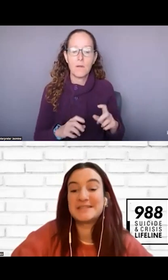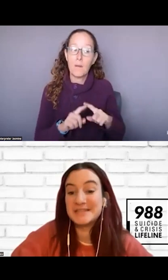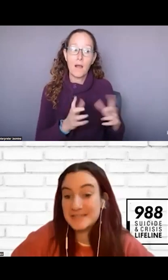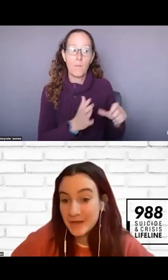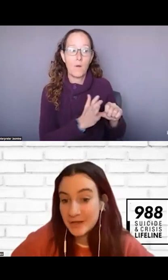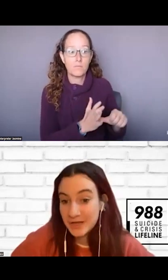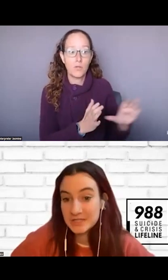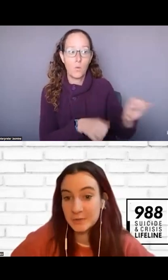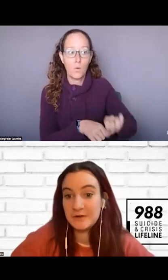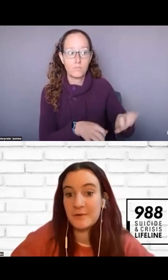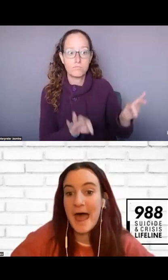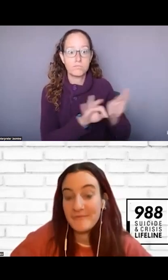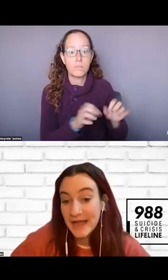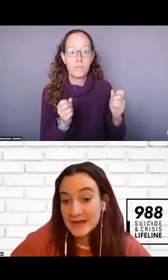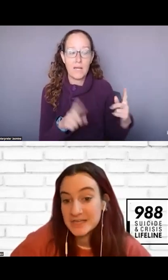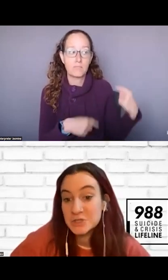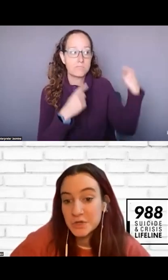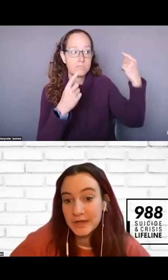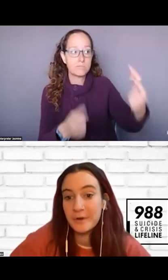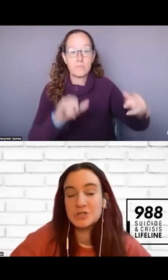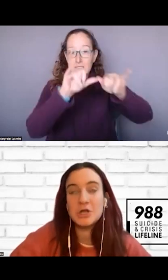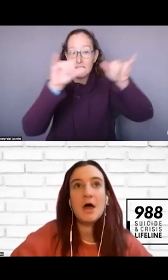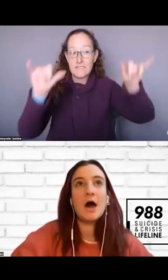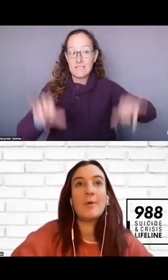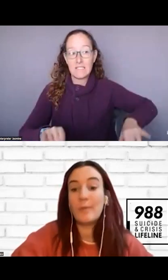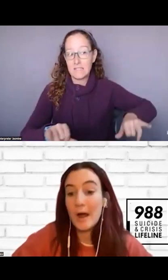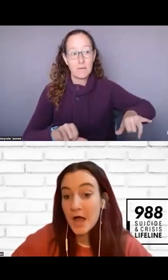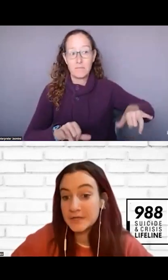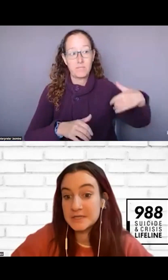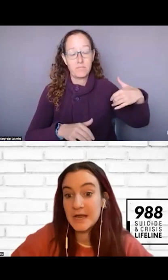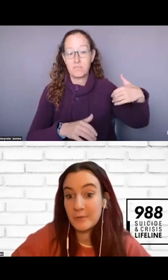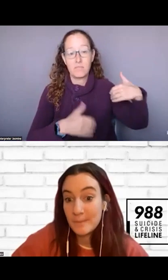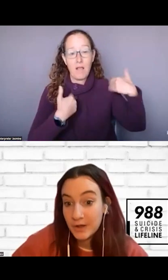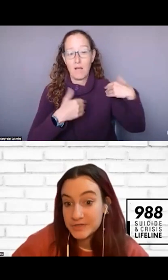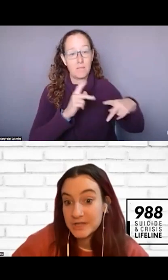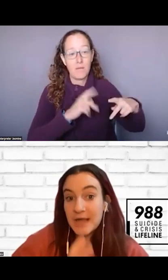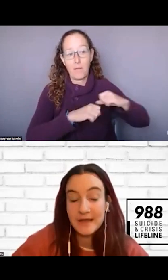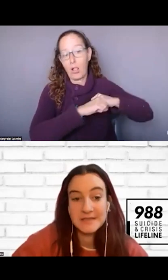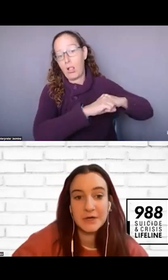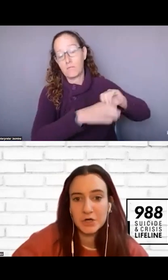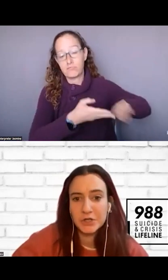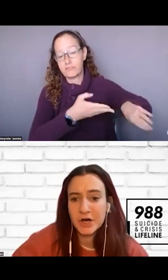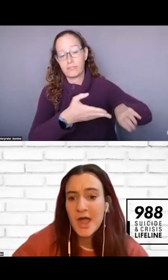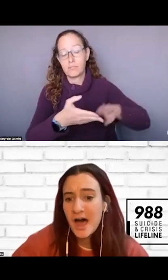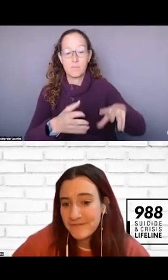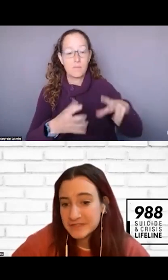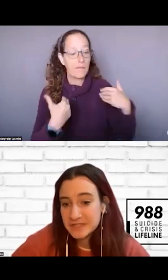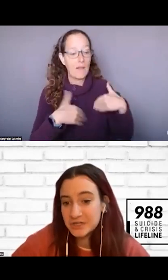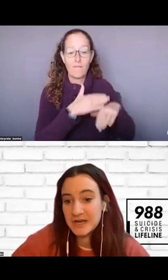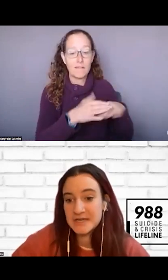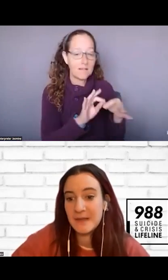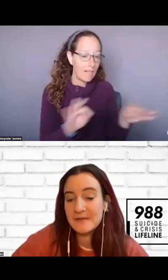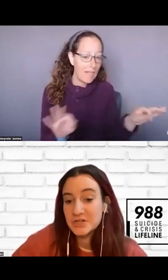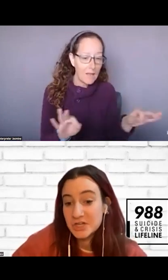have been systemically excluded from having access to the language around policy that, like I said earlier, affects us in